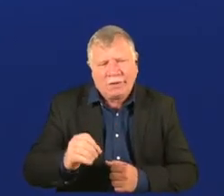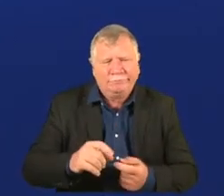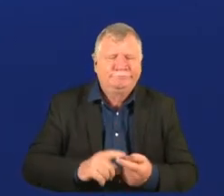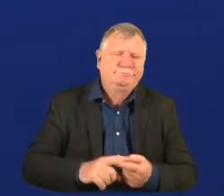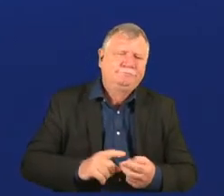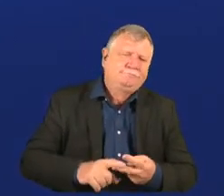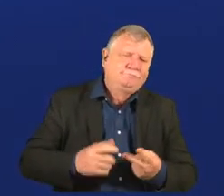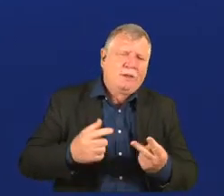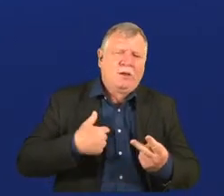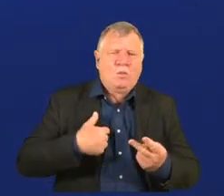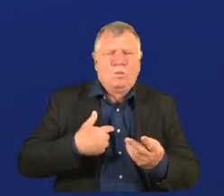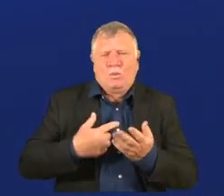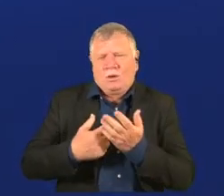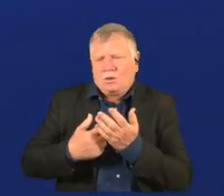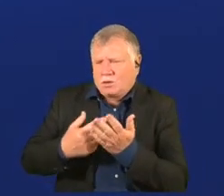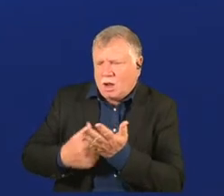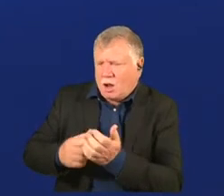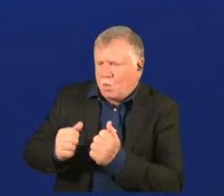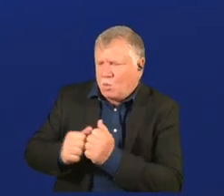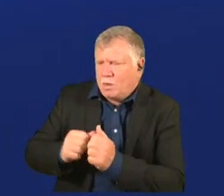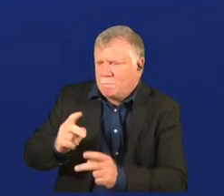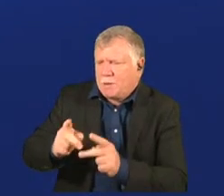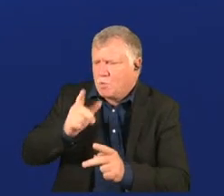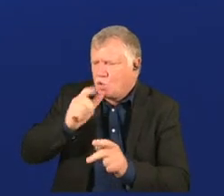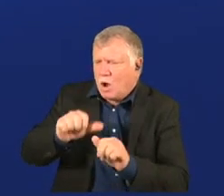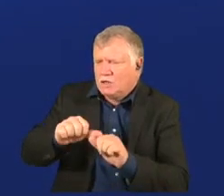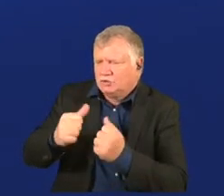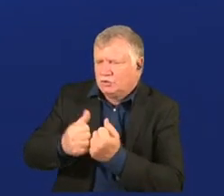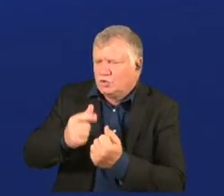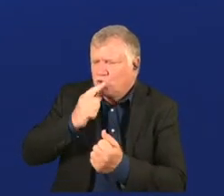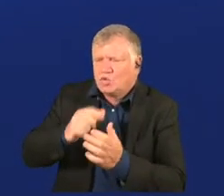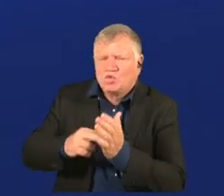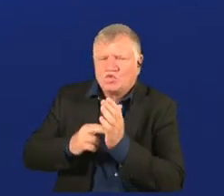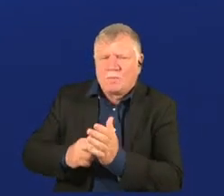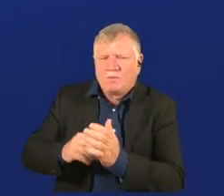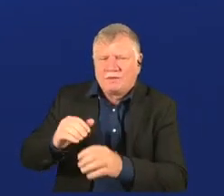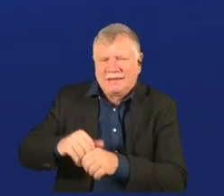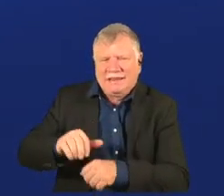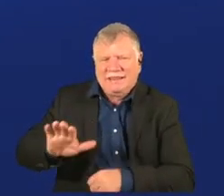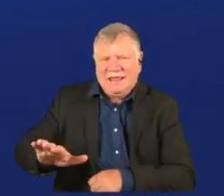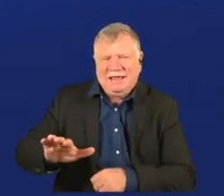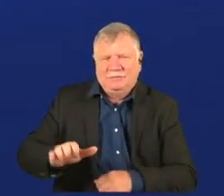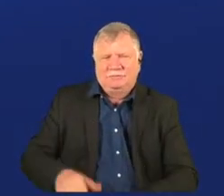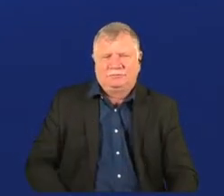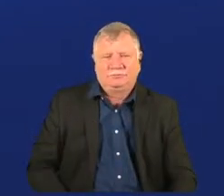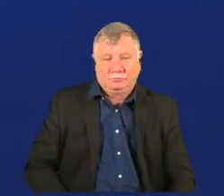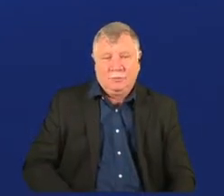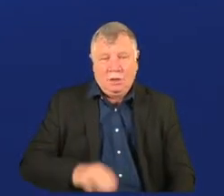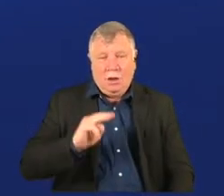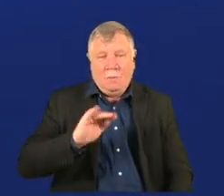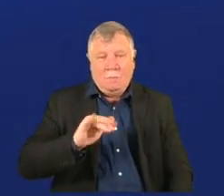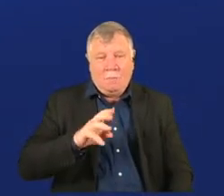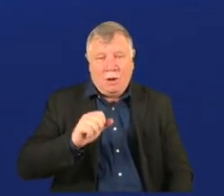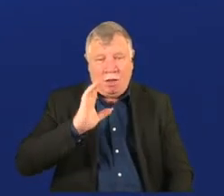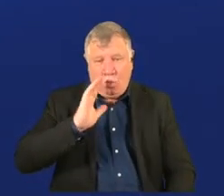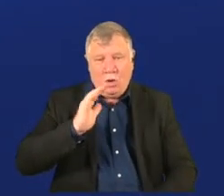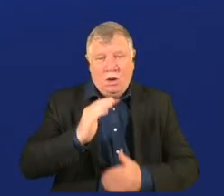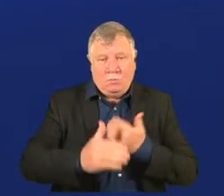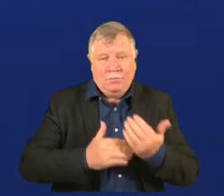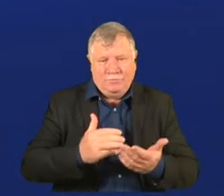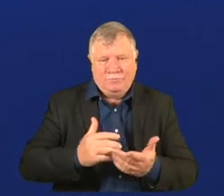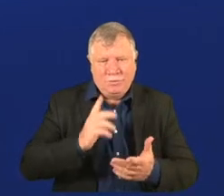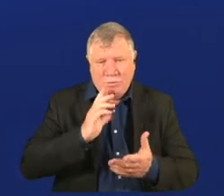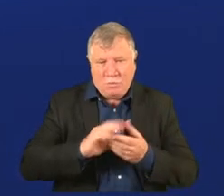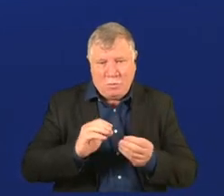that represent different critical constituencies within the healthcare system, and Maria can give you a bit more detail on that whole process. Of